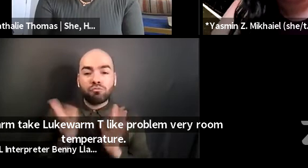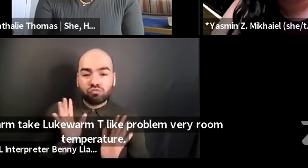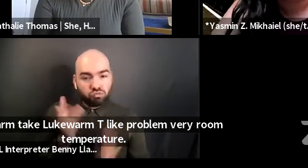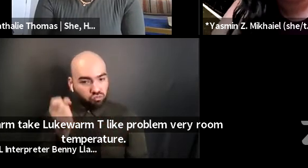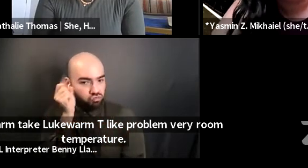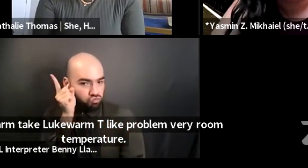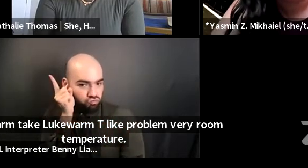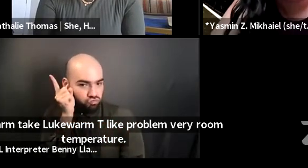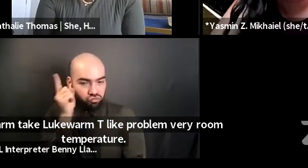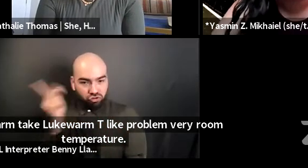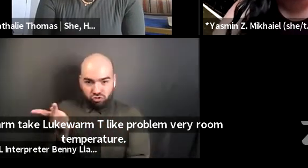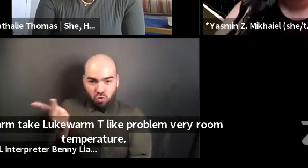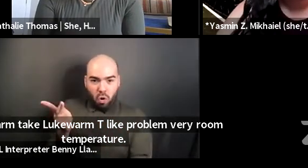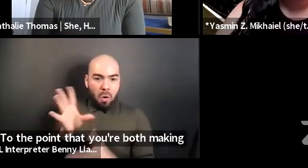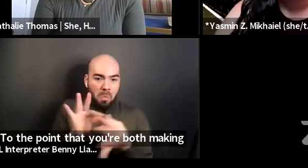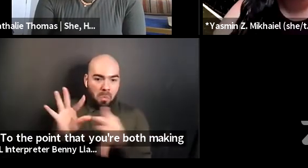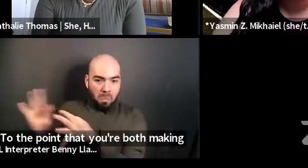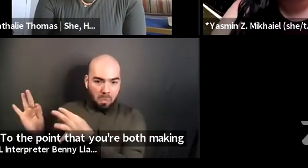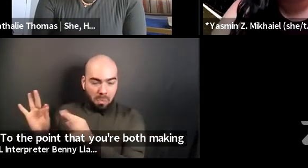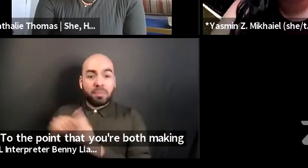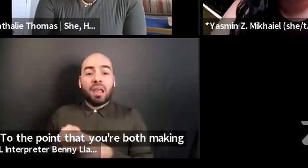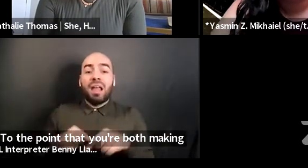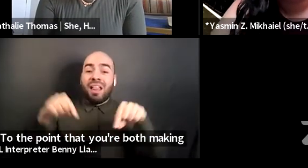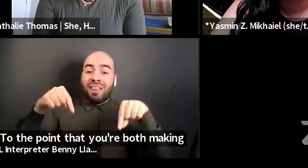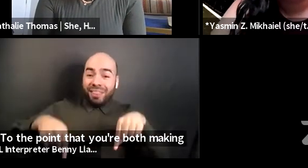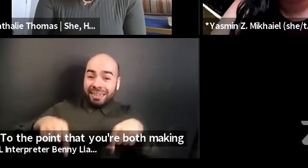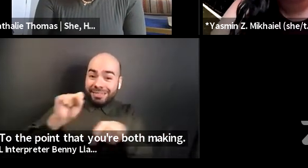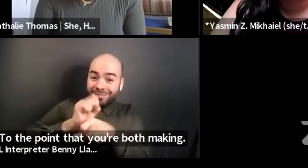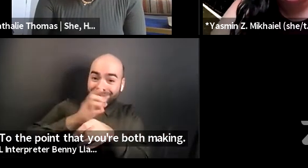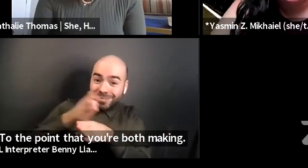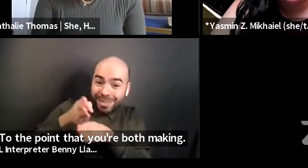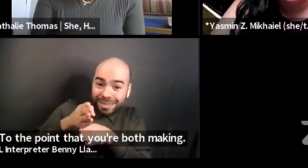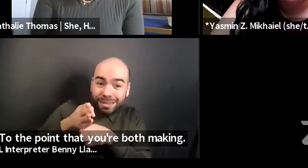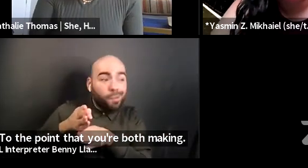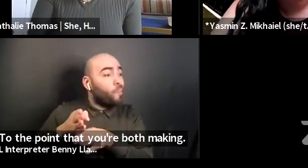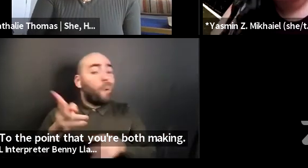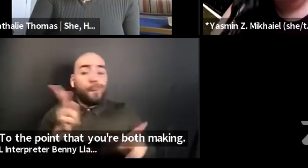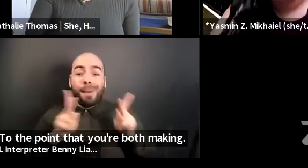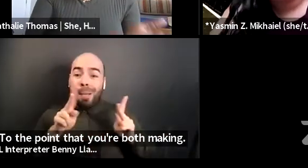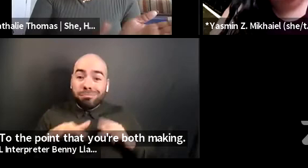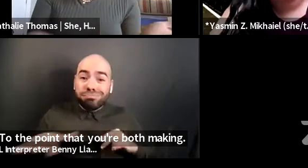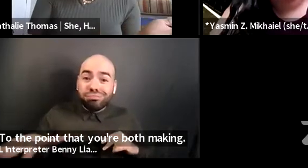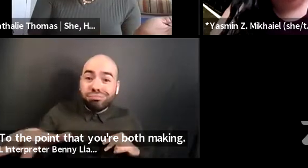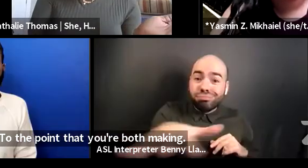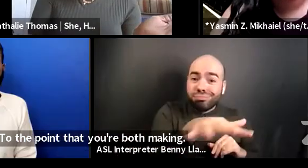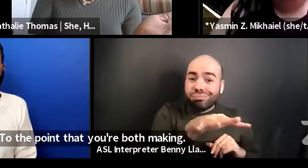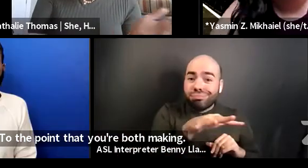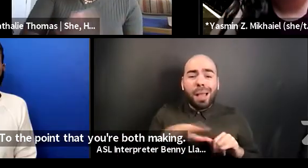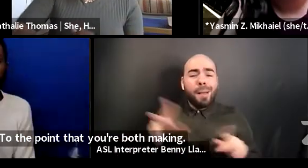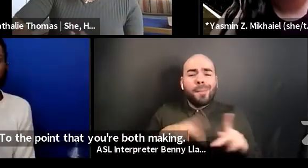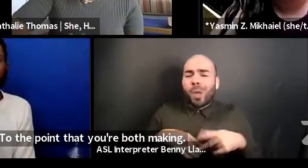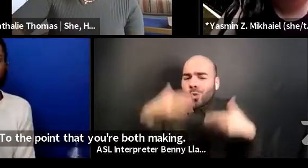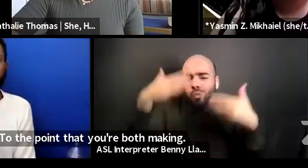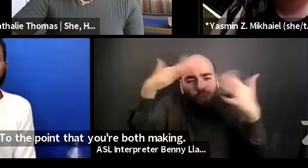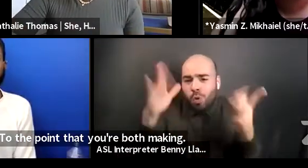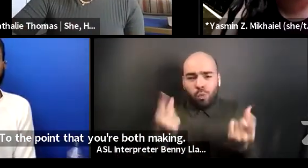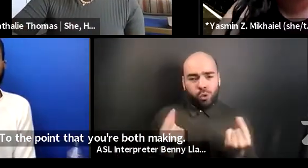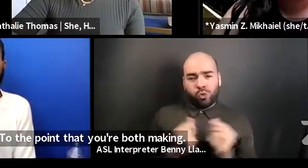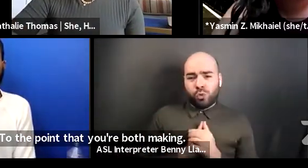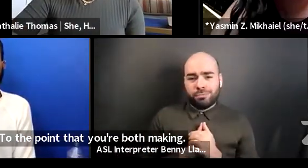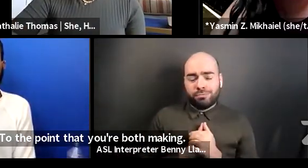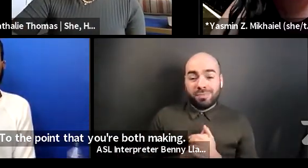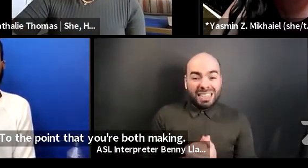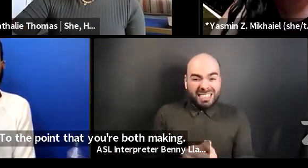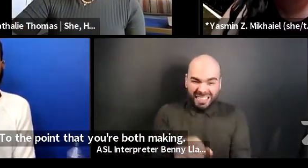making. Nobody in this field knows what they're doing. Not a single person. I do not